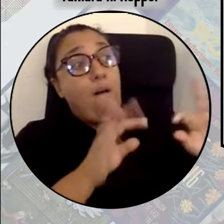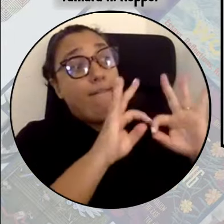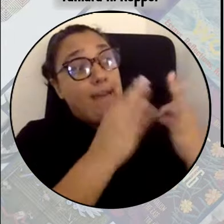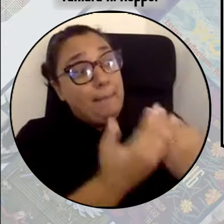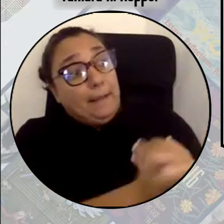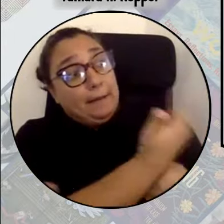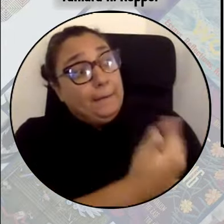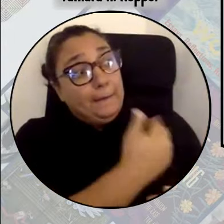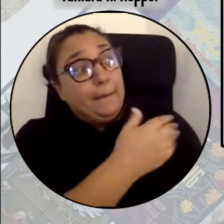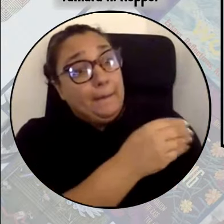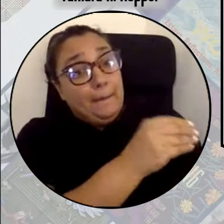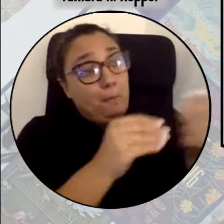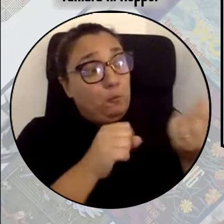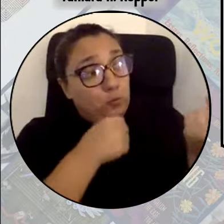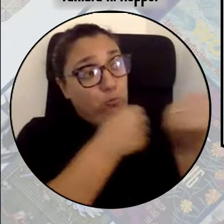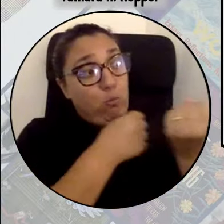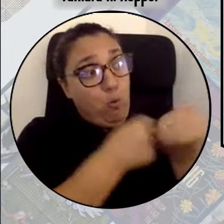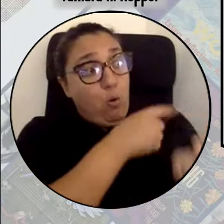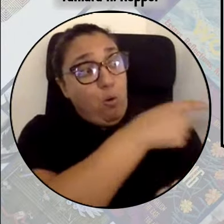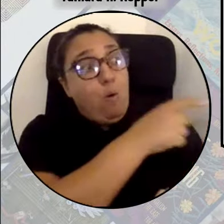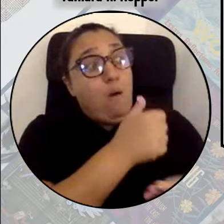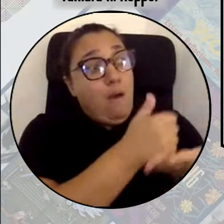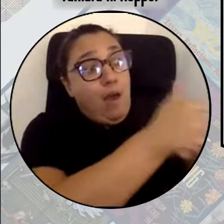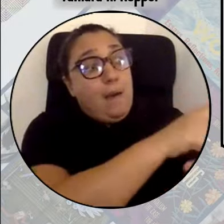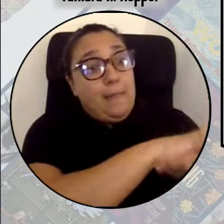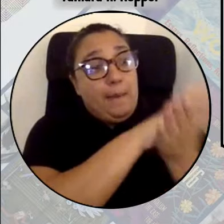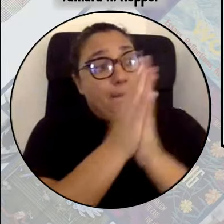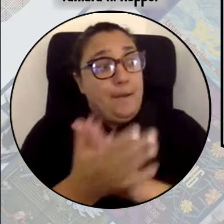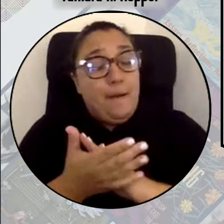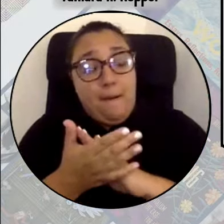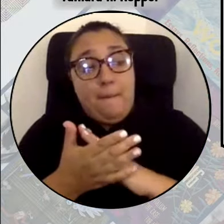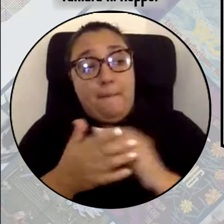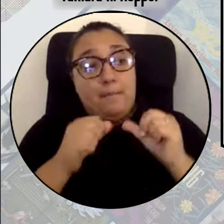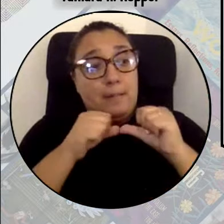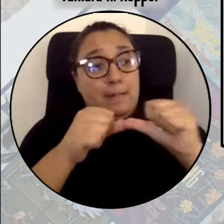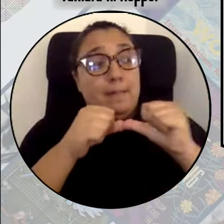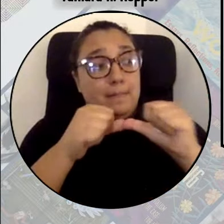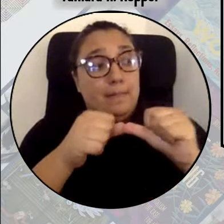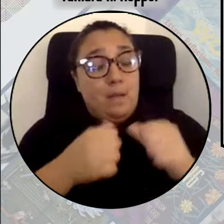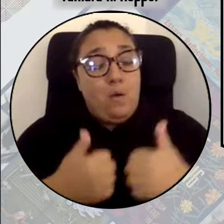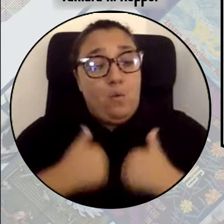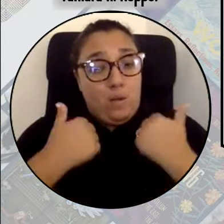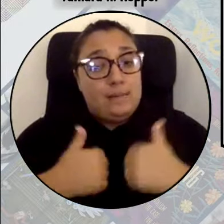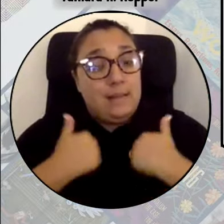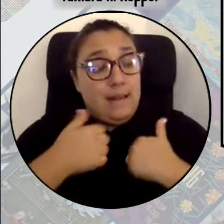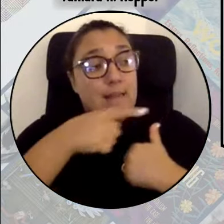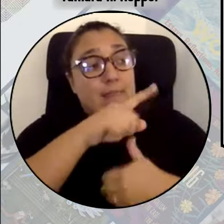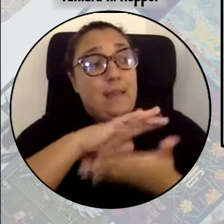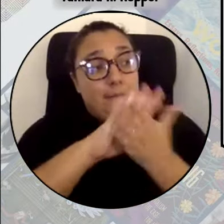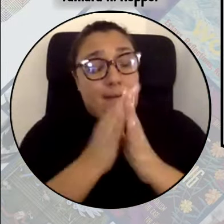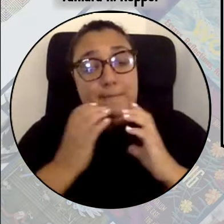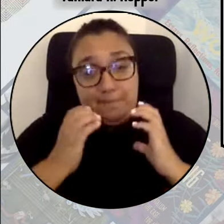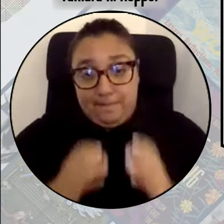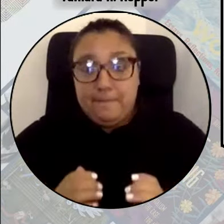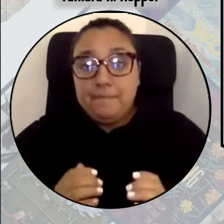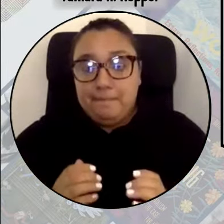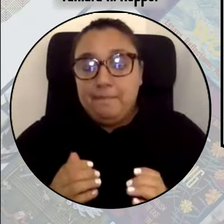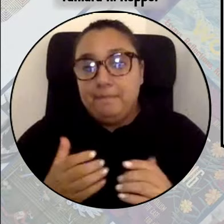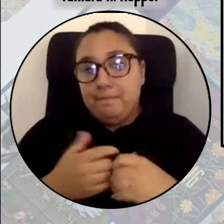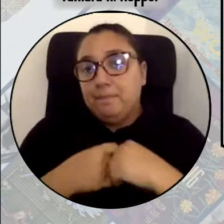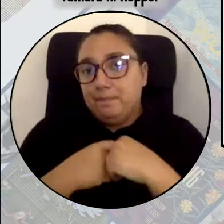were able to become from a lawful permanent resident to getting their own naturalization and so forth,